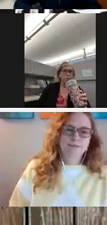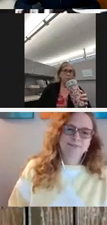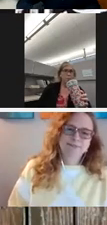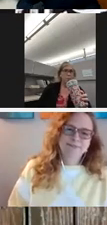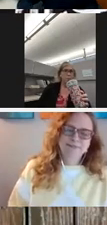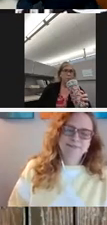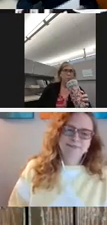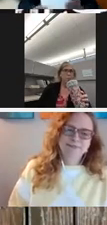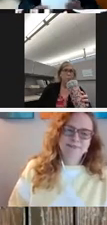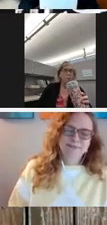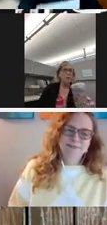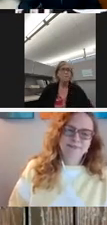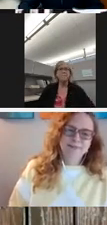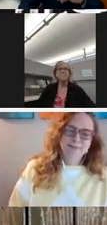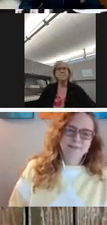of us or something. But